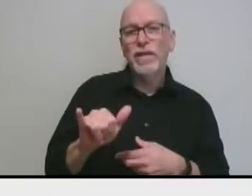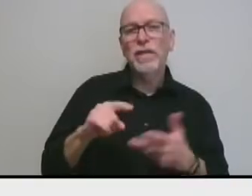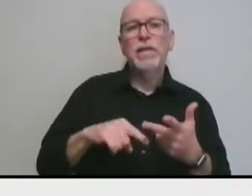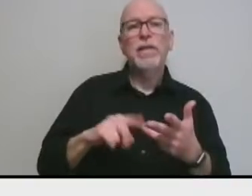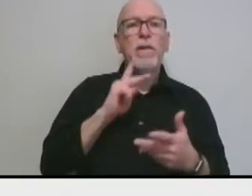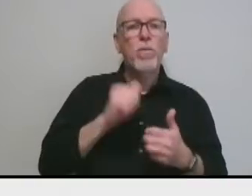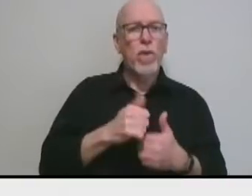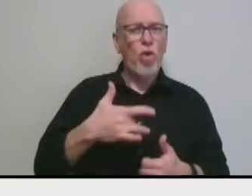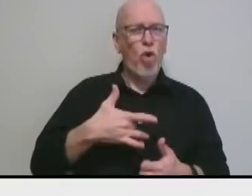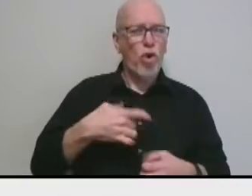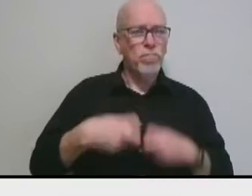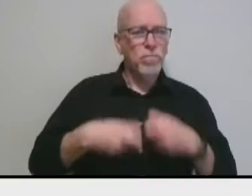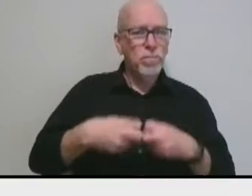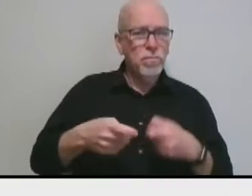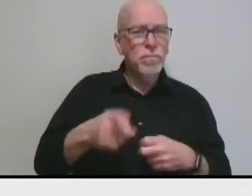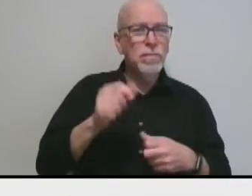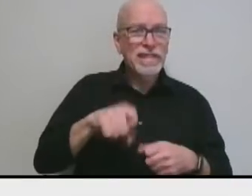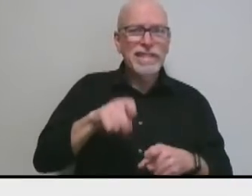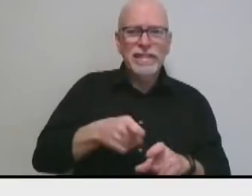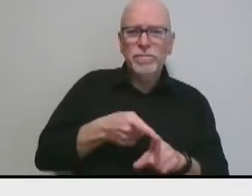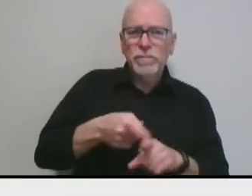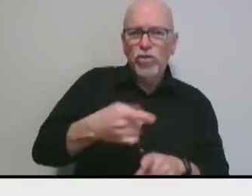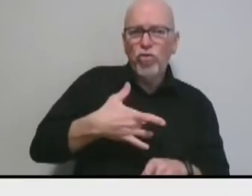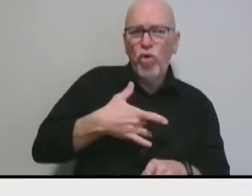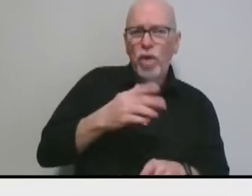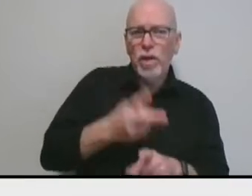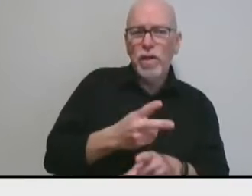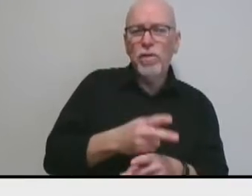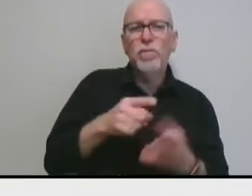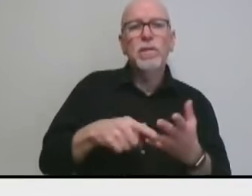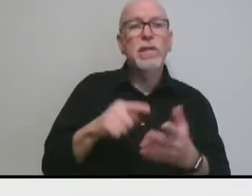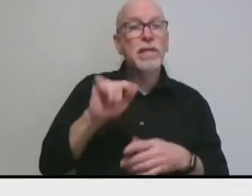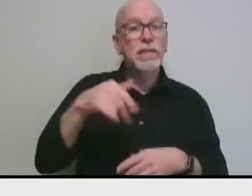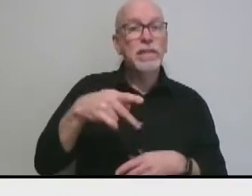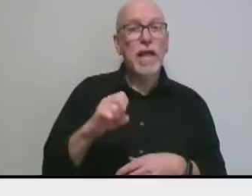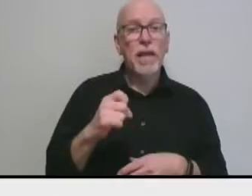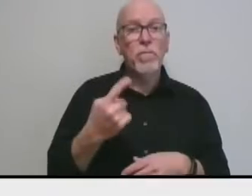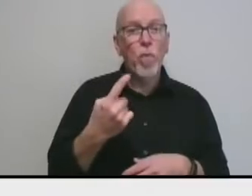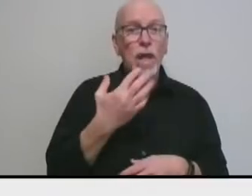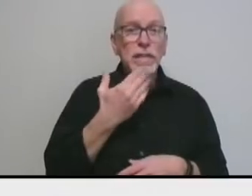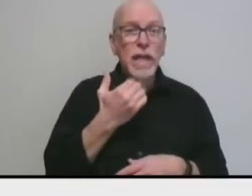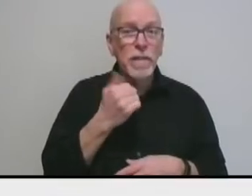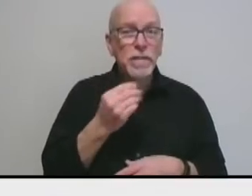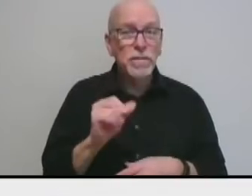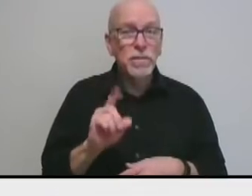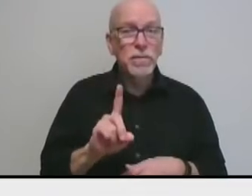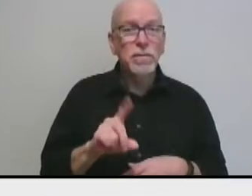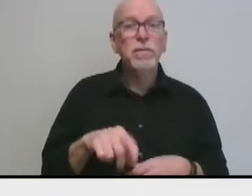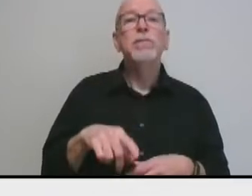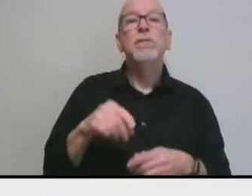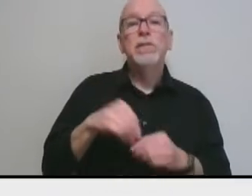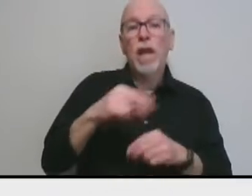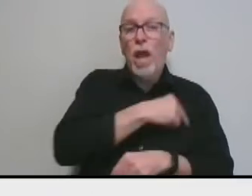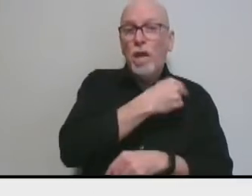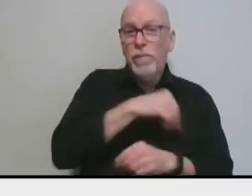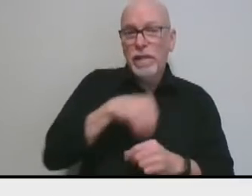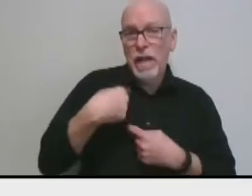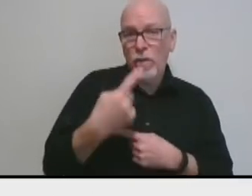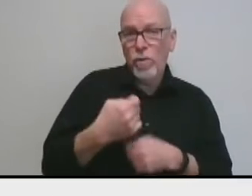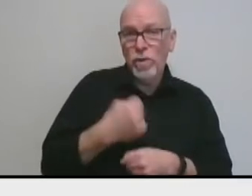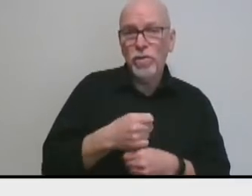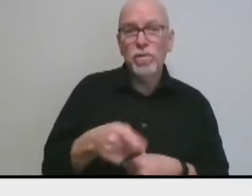that require specialized medical care, people with type 1 diabetes who have been hospitalized in the past year,